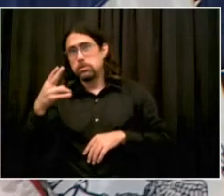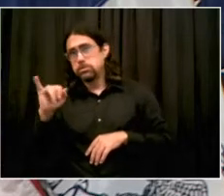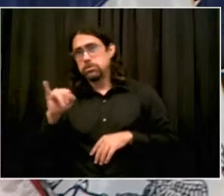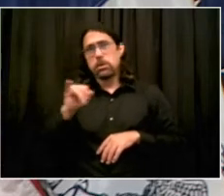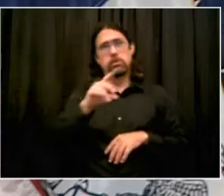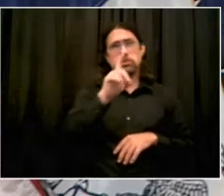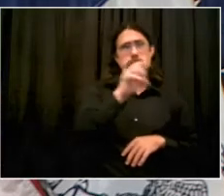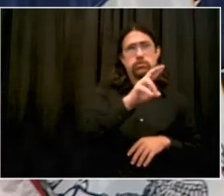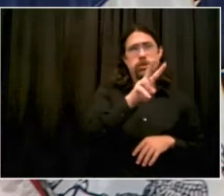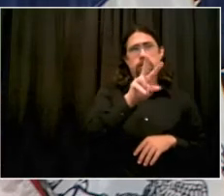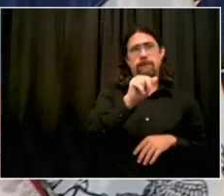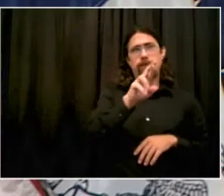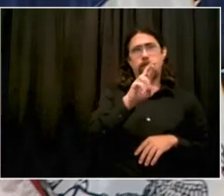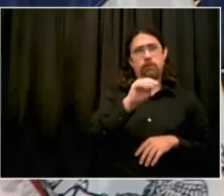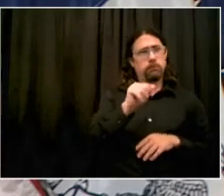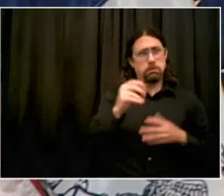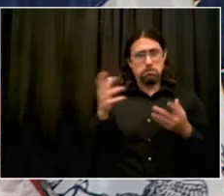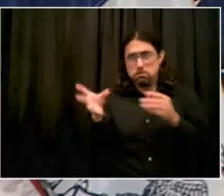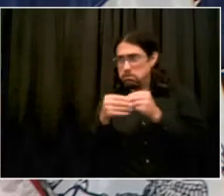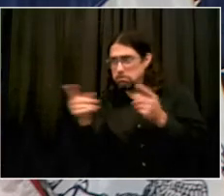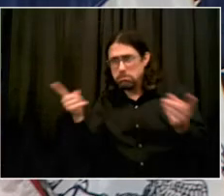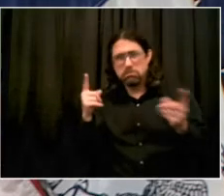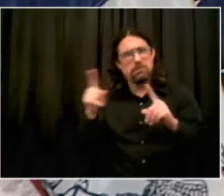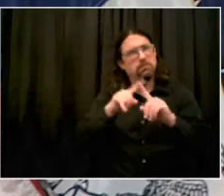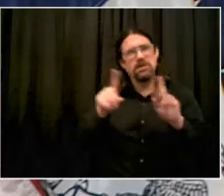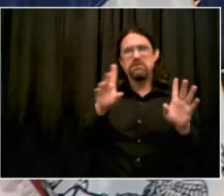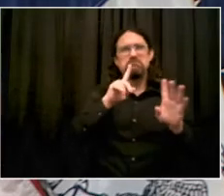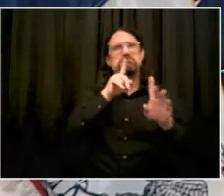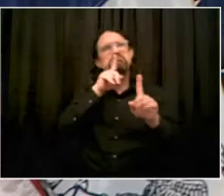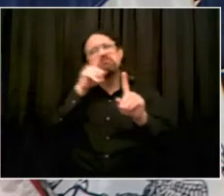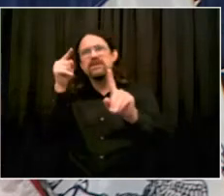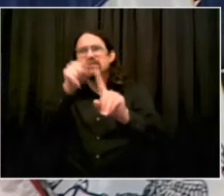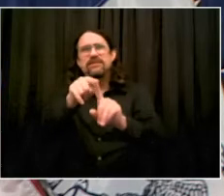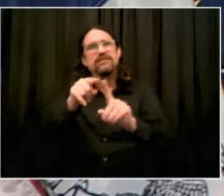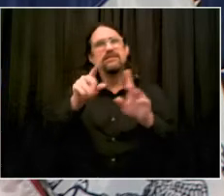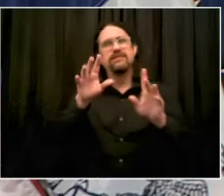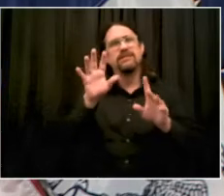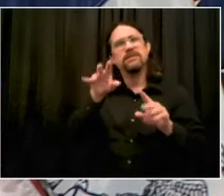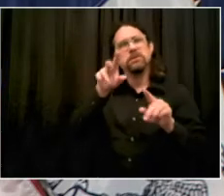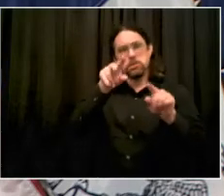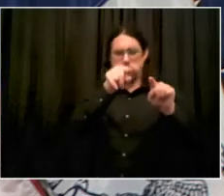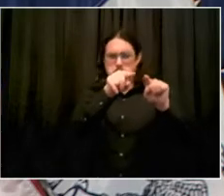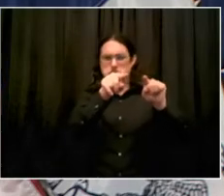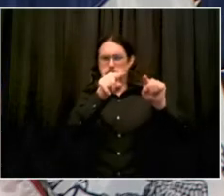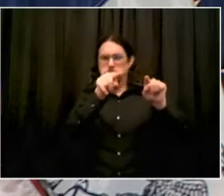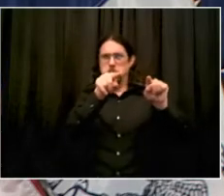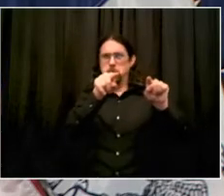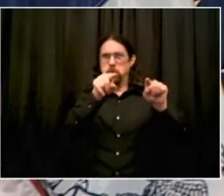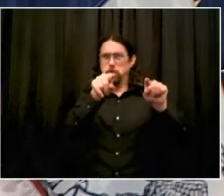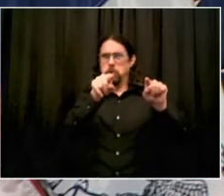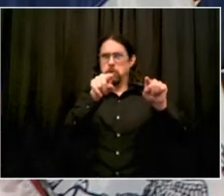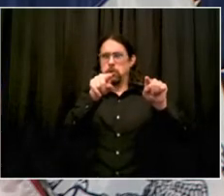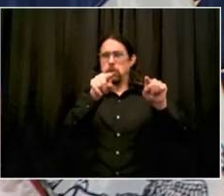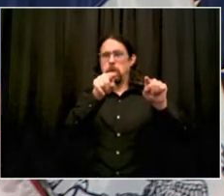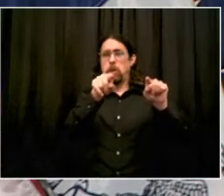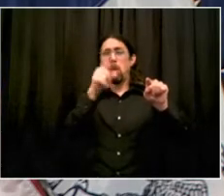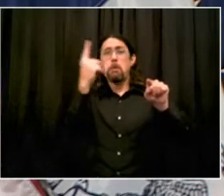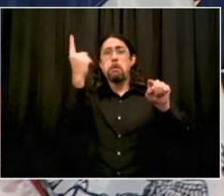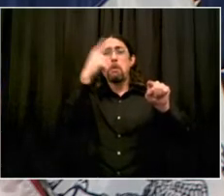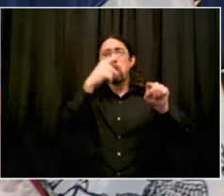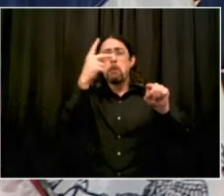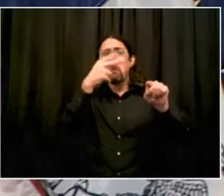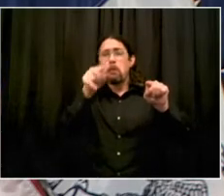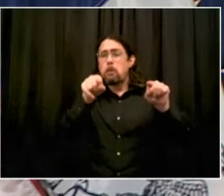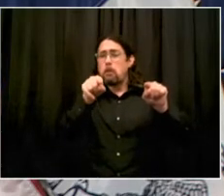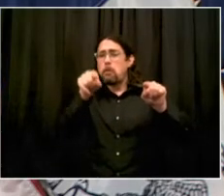while ago is this stuff doesn't happen overnight. If you get to that level, you see it coming up, and then if you're moving out of it, you will see that happening in